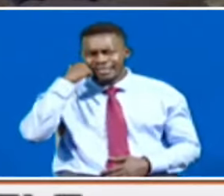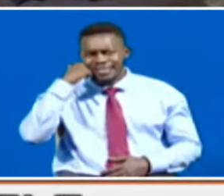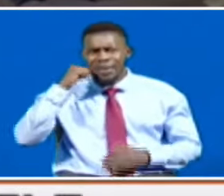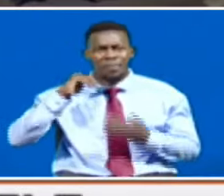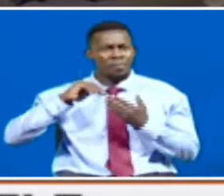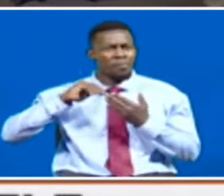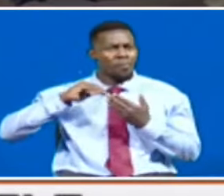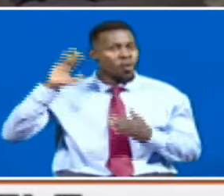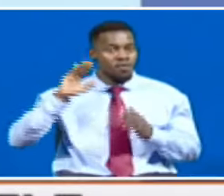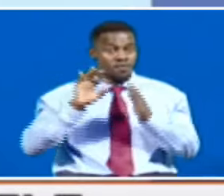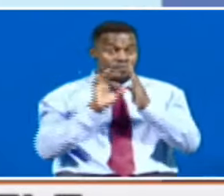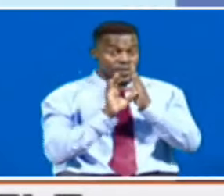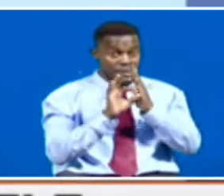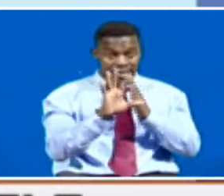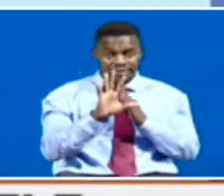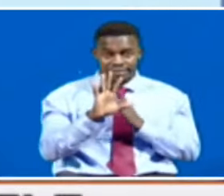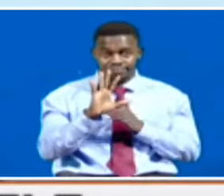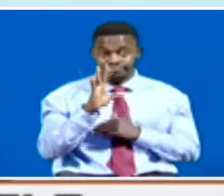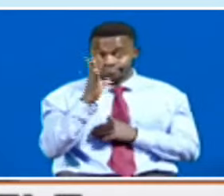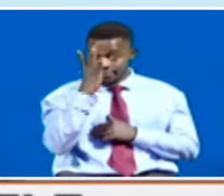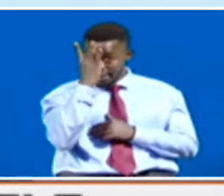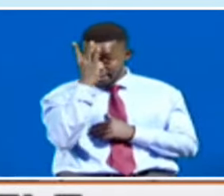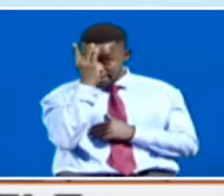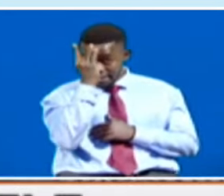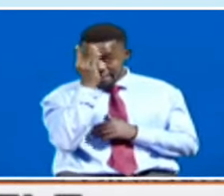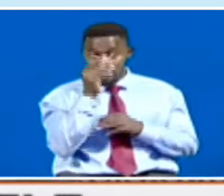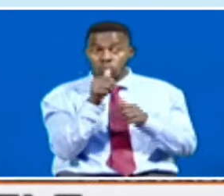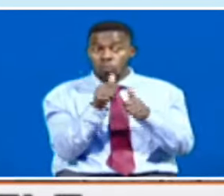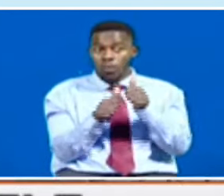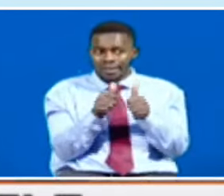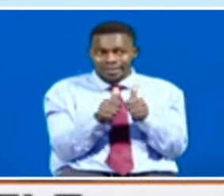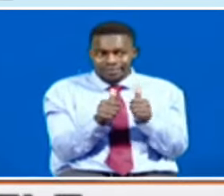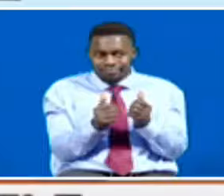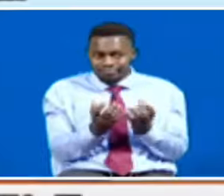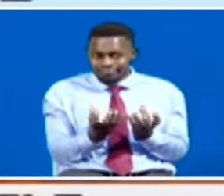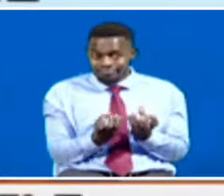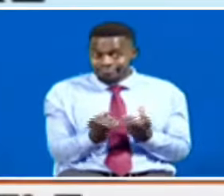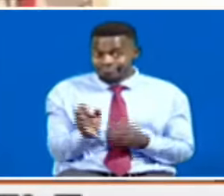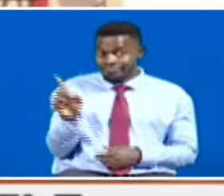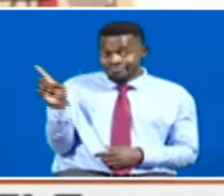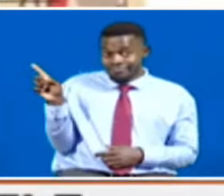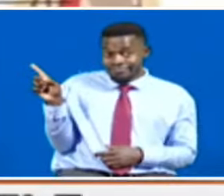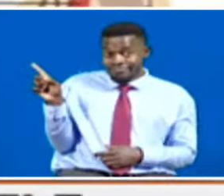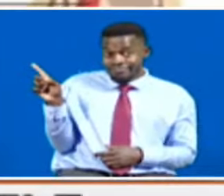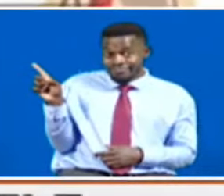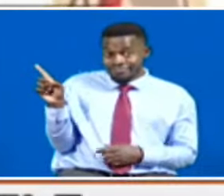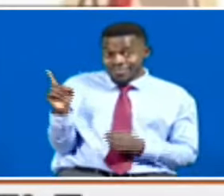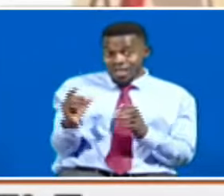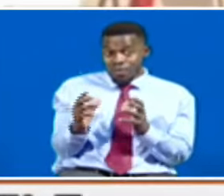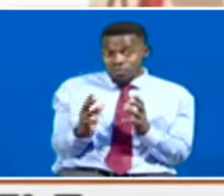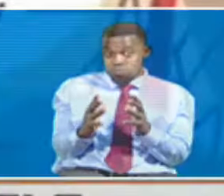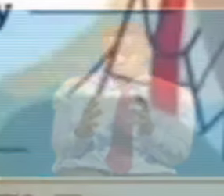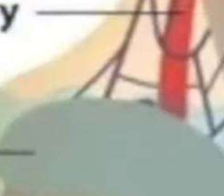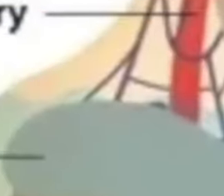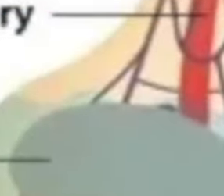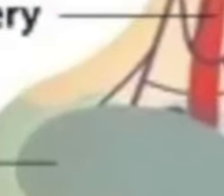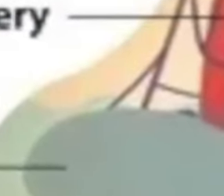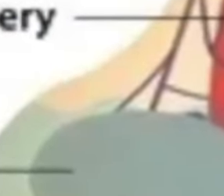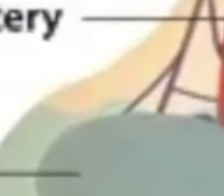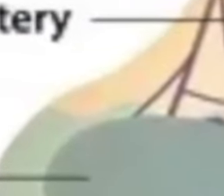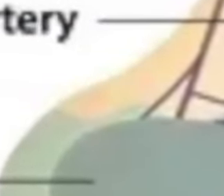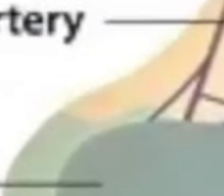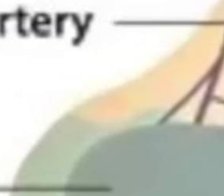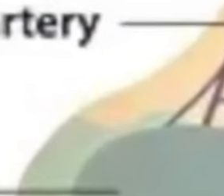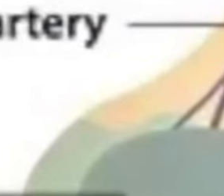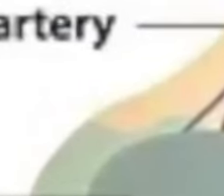when abdominal fluid fills a sac in a man's scrotum, causing it to swell. The main symptoms is swelling, which may